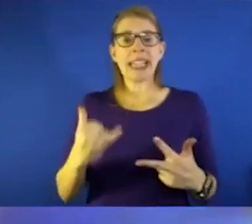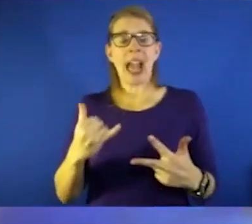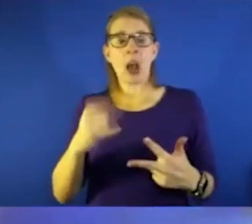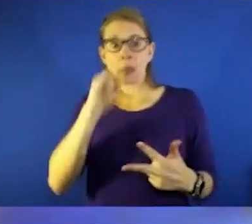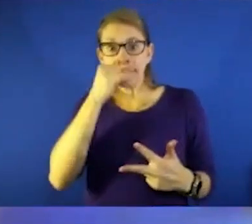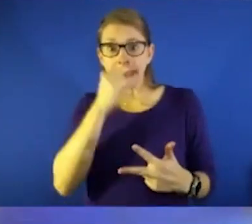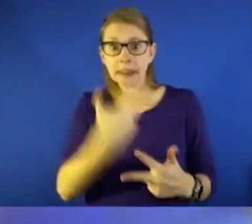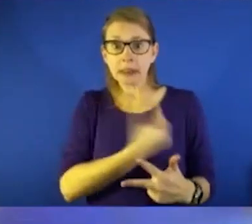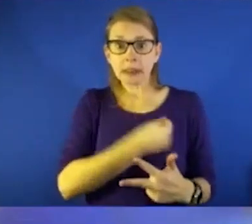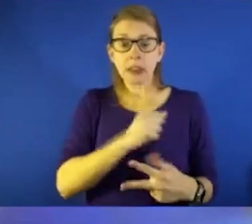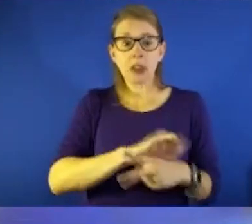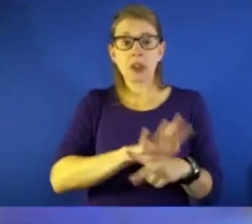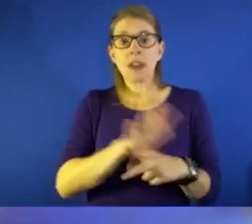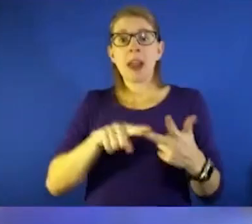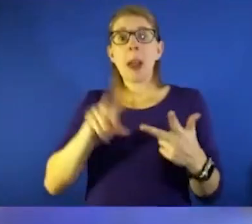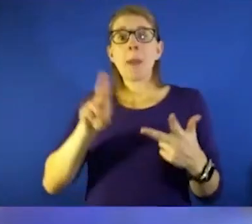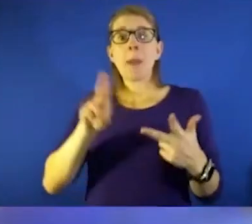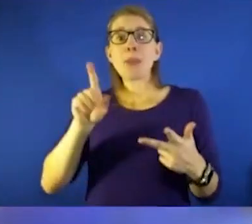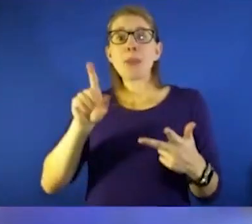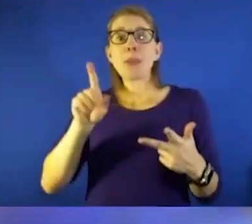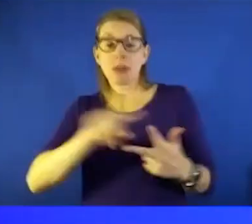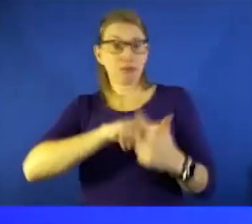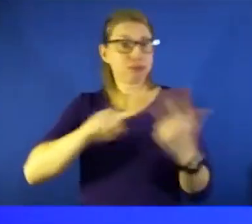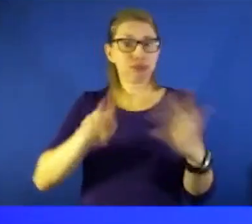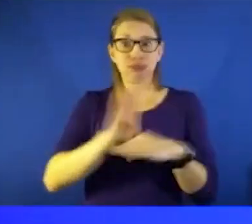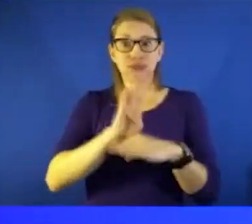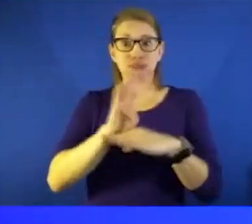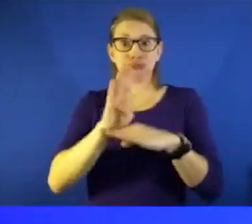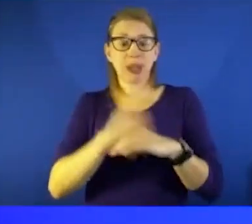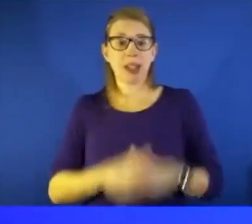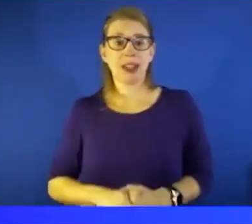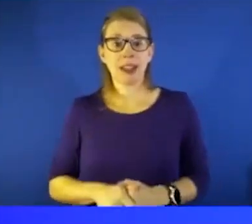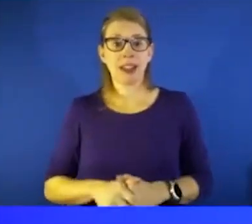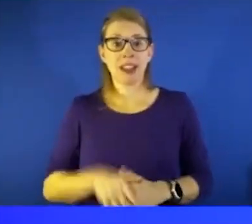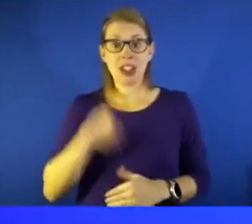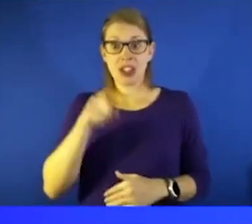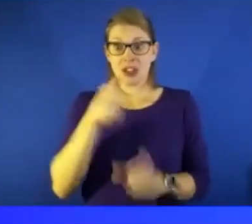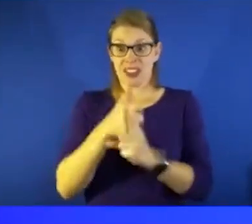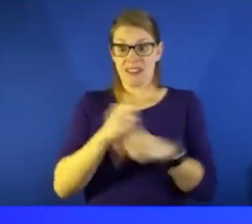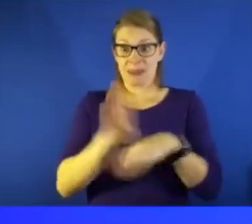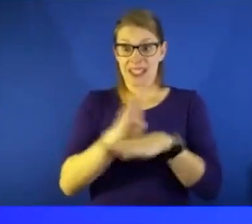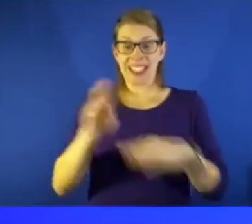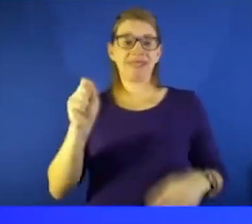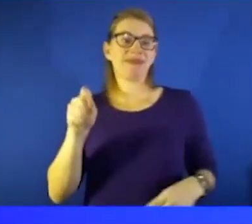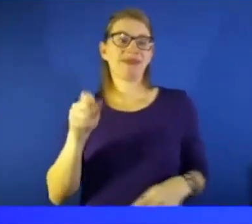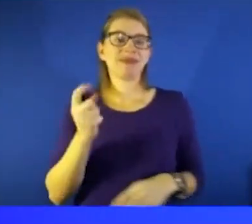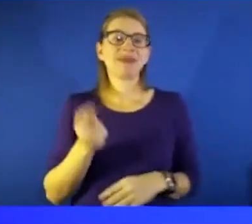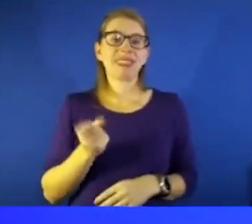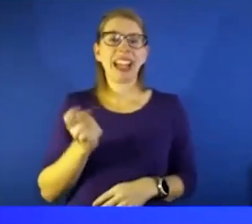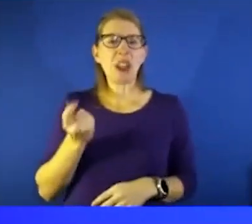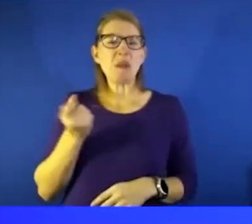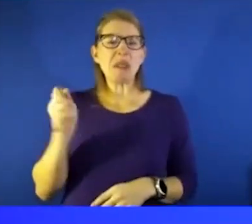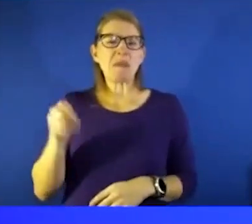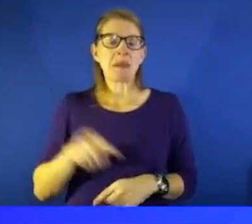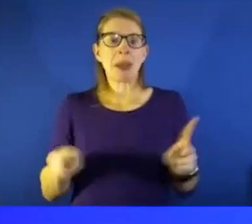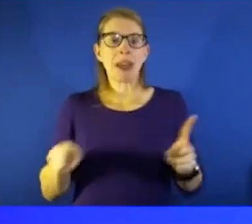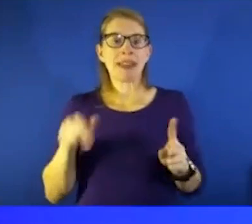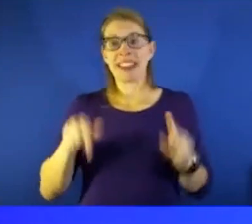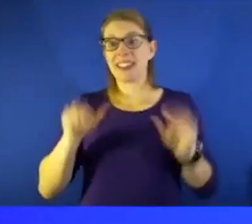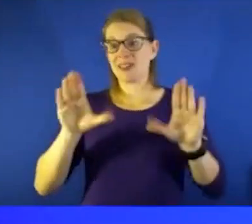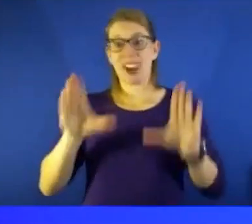doing booster shots. That's so are your days kind of full? They are a little bit full, but this is really great. And we